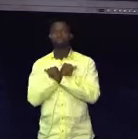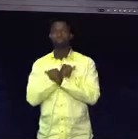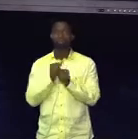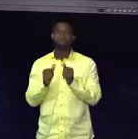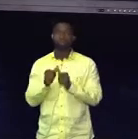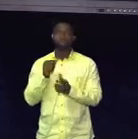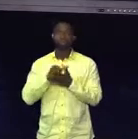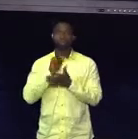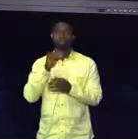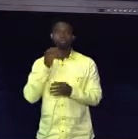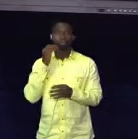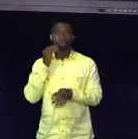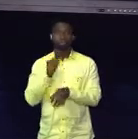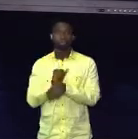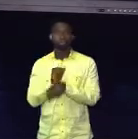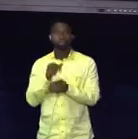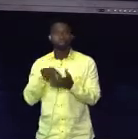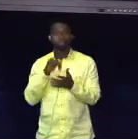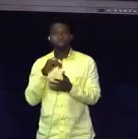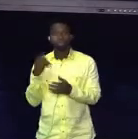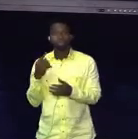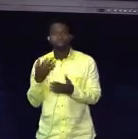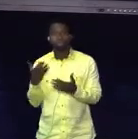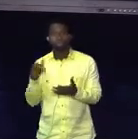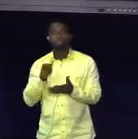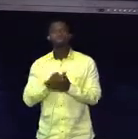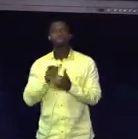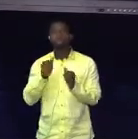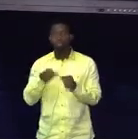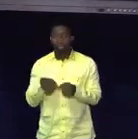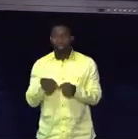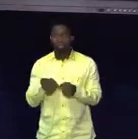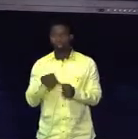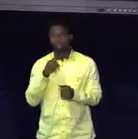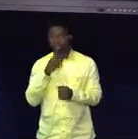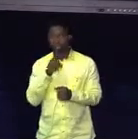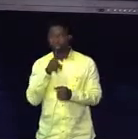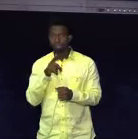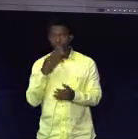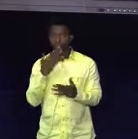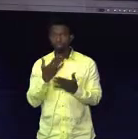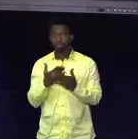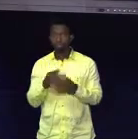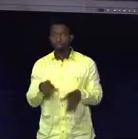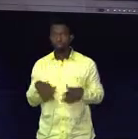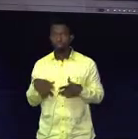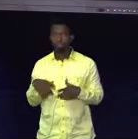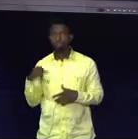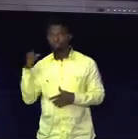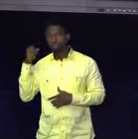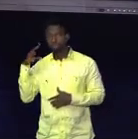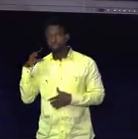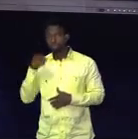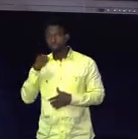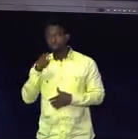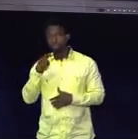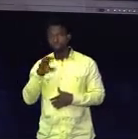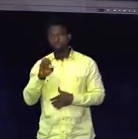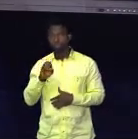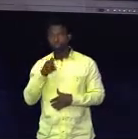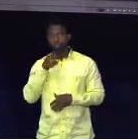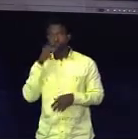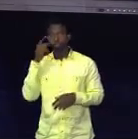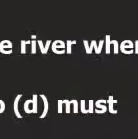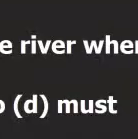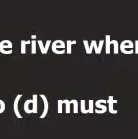your homework. This is the only thing that can guarantee you packs of Good Life magic juice. Now, look